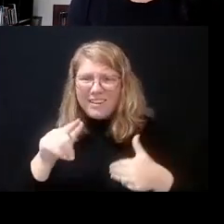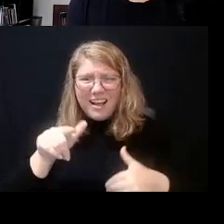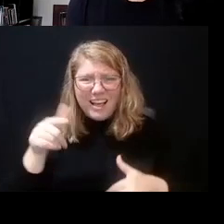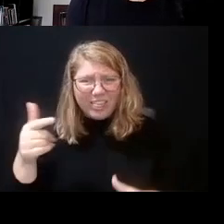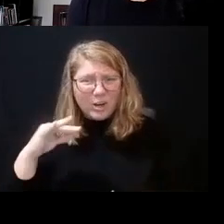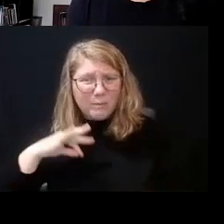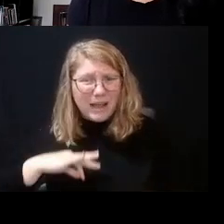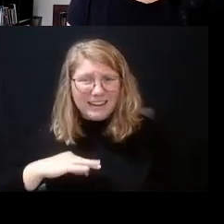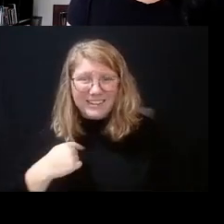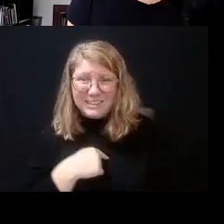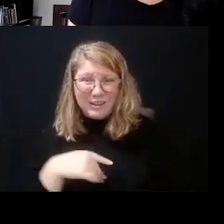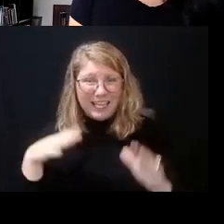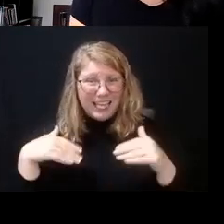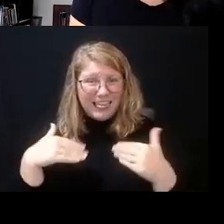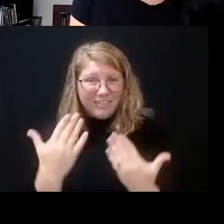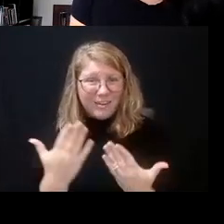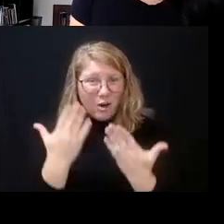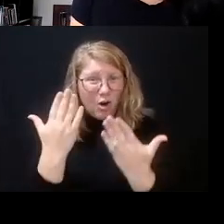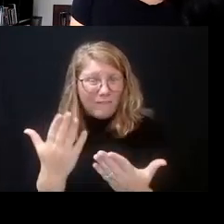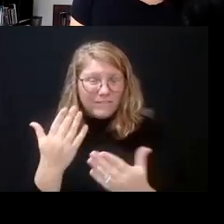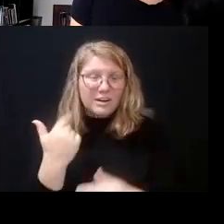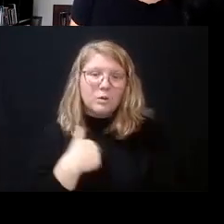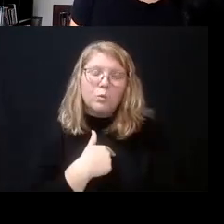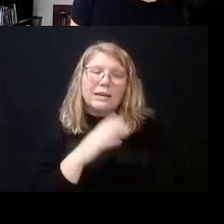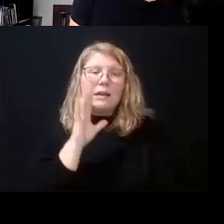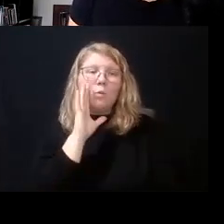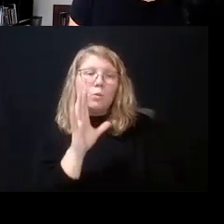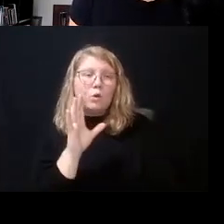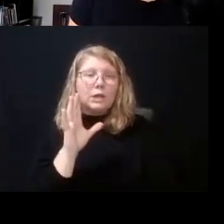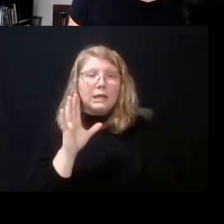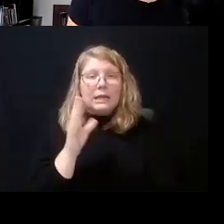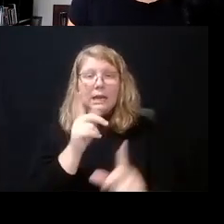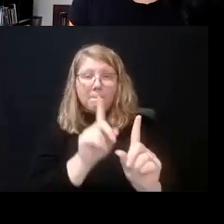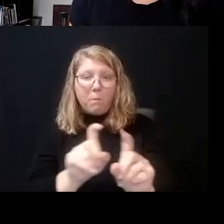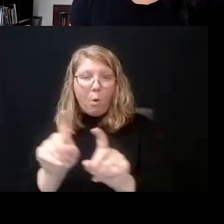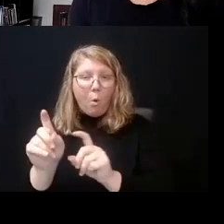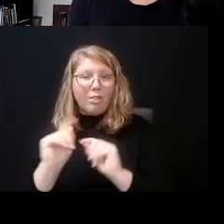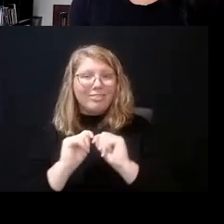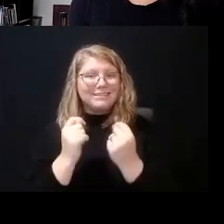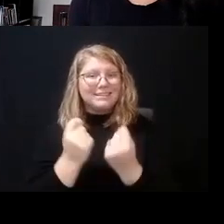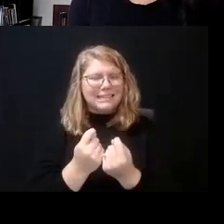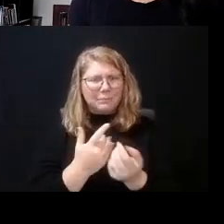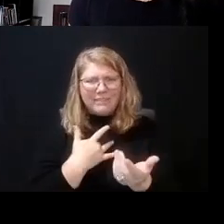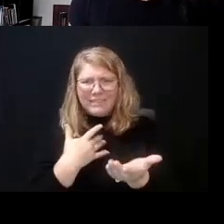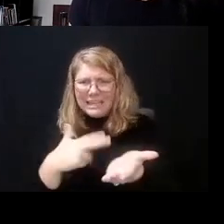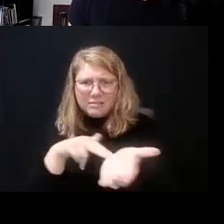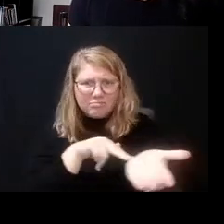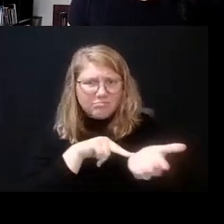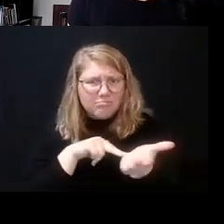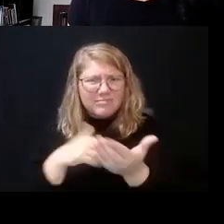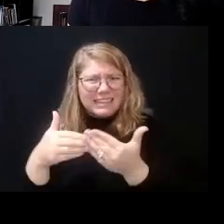we didn't offer yet. And so, we would do kind of a poll each year with the team to ask them, hey, what do you need next?